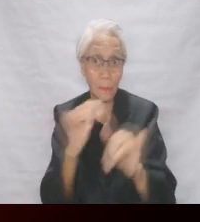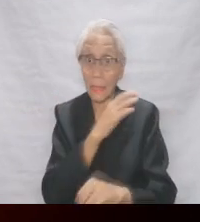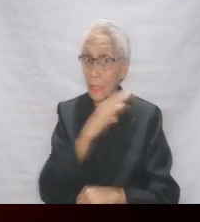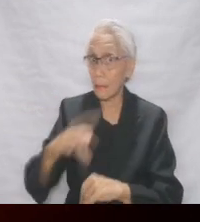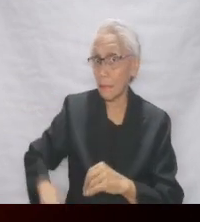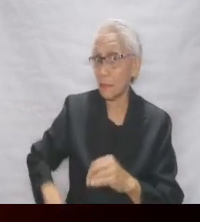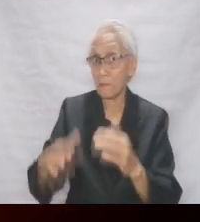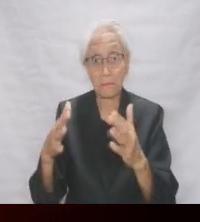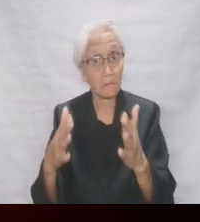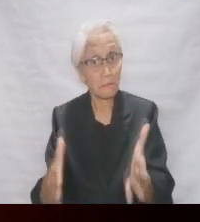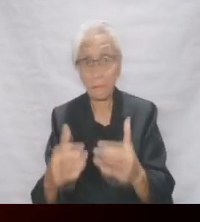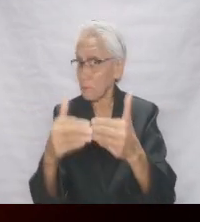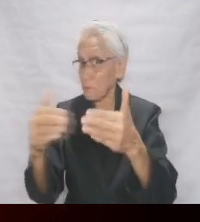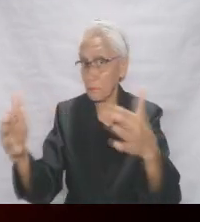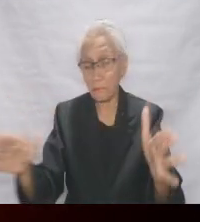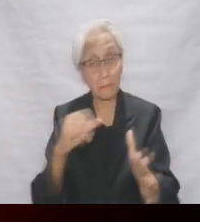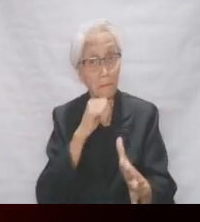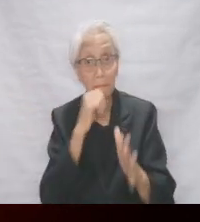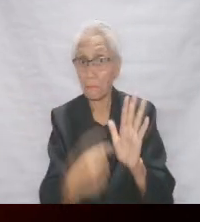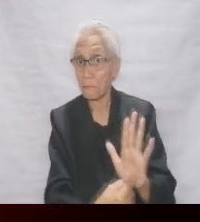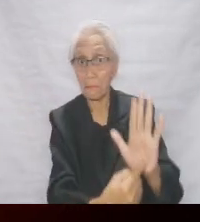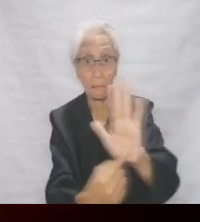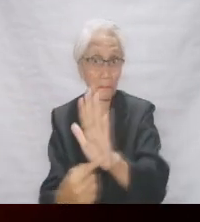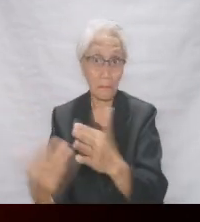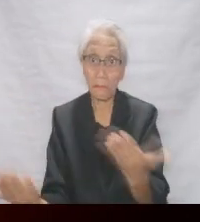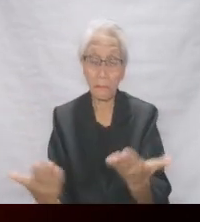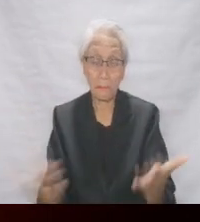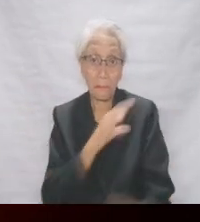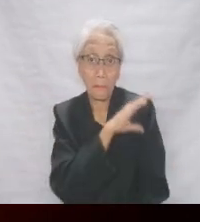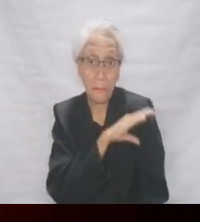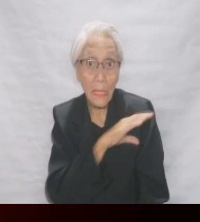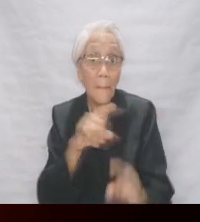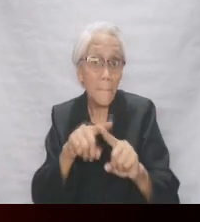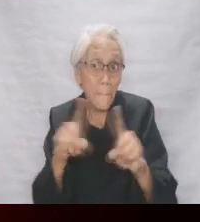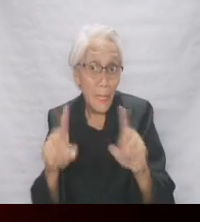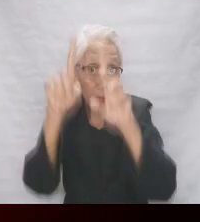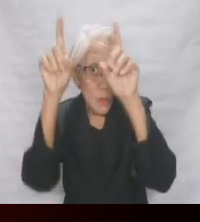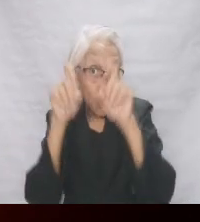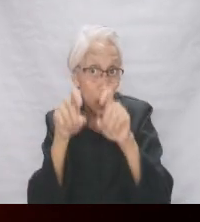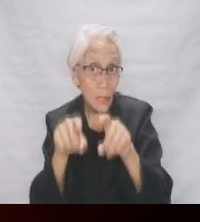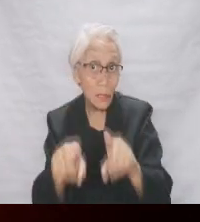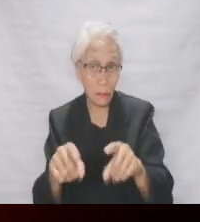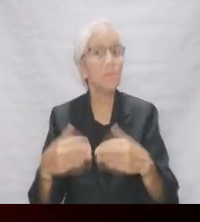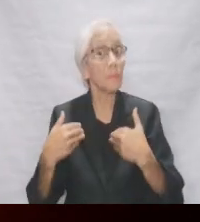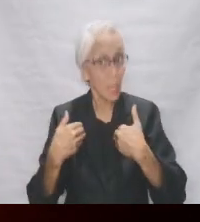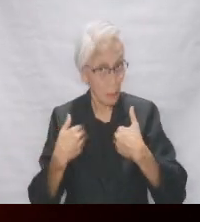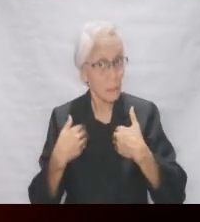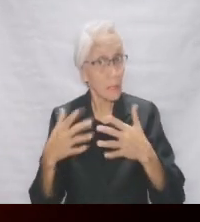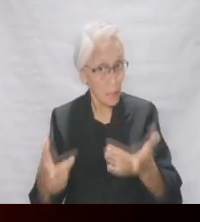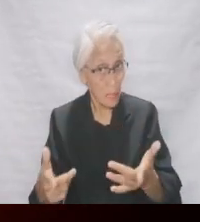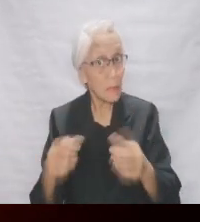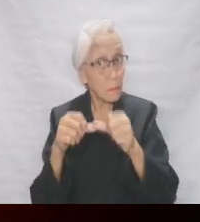Christianity generally do not exhibit these dangerous characteristics. But, ang tanong, don't they